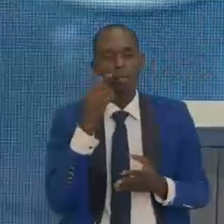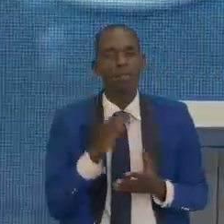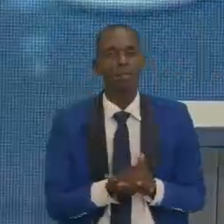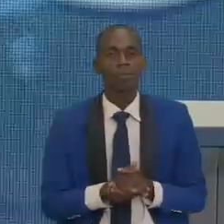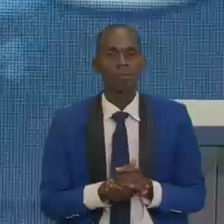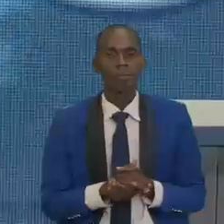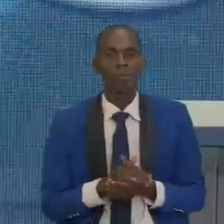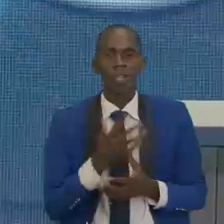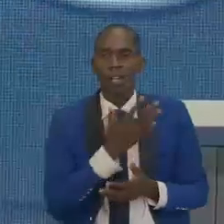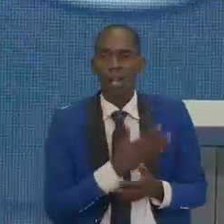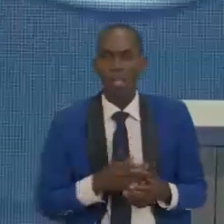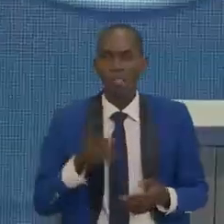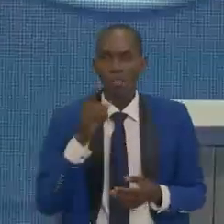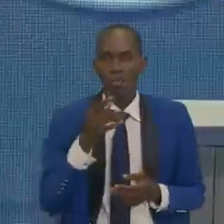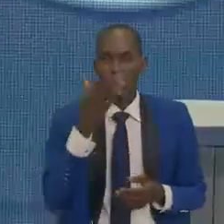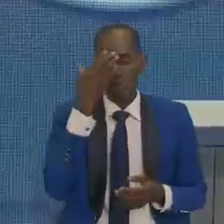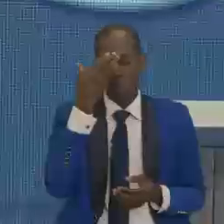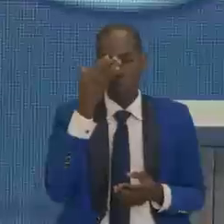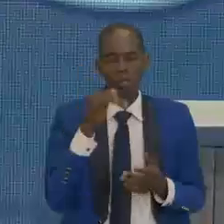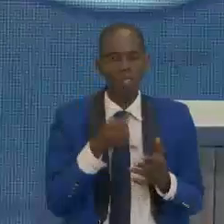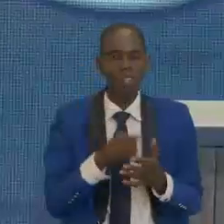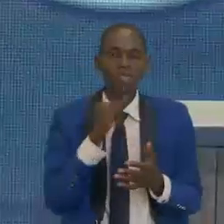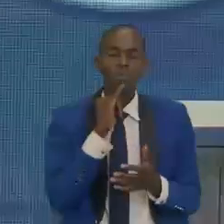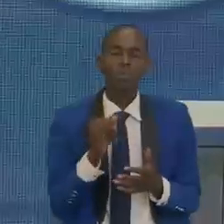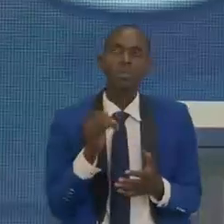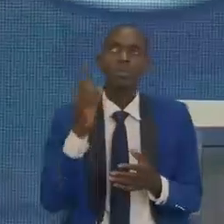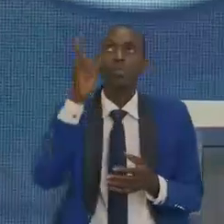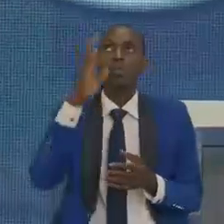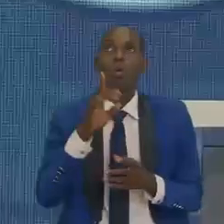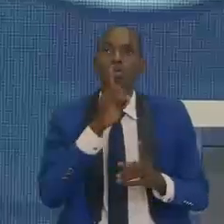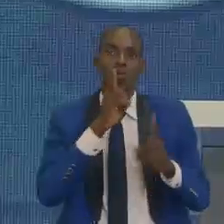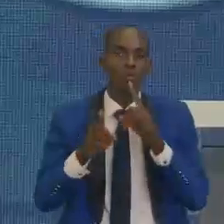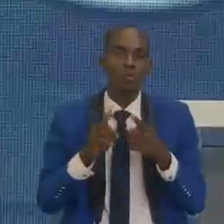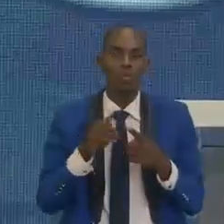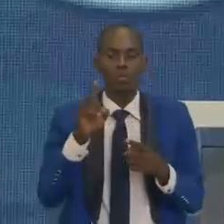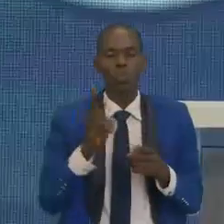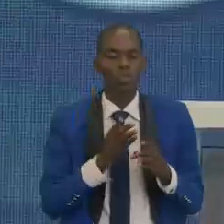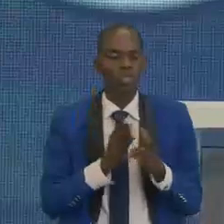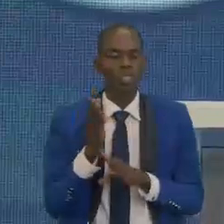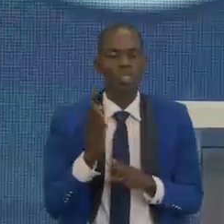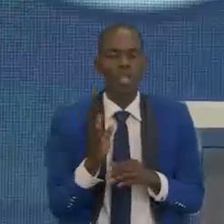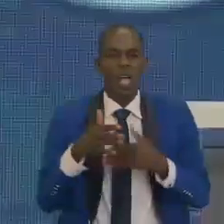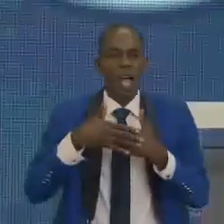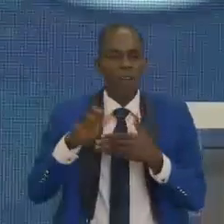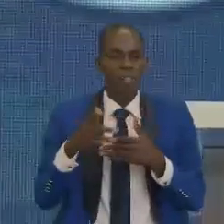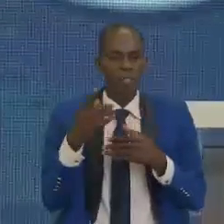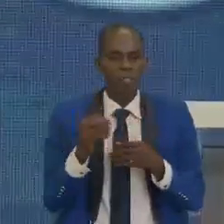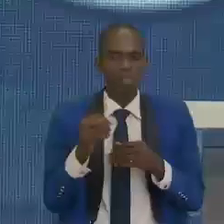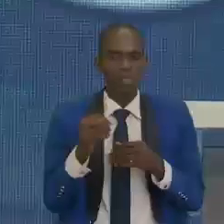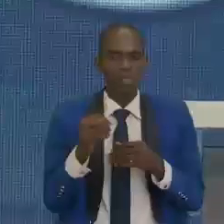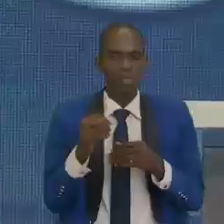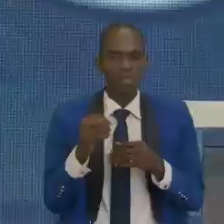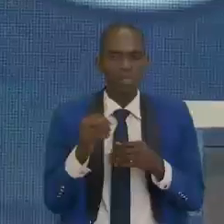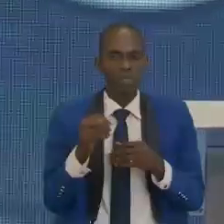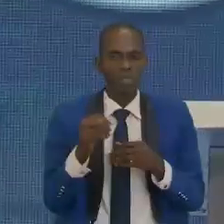And you know it's God talking to you directly. Immediately after the message, after we pray, your eyes will be